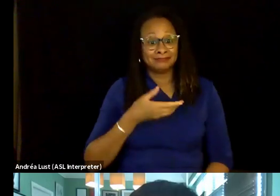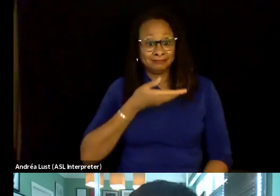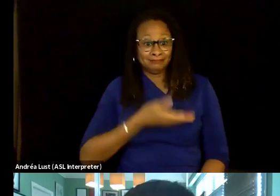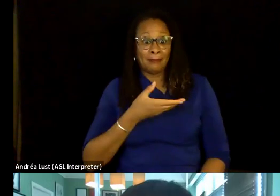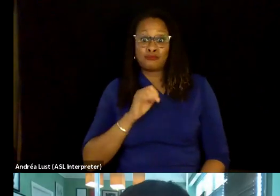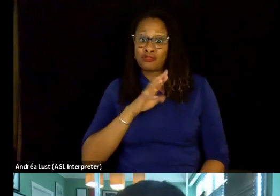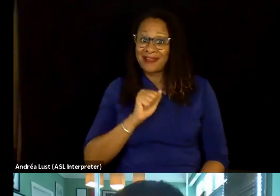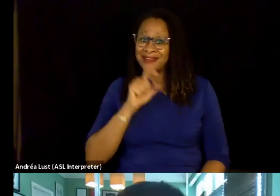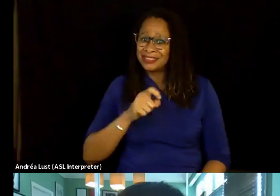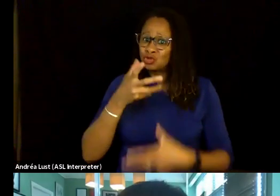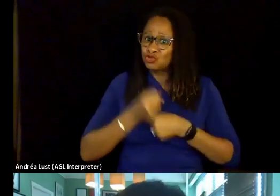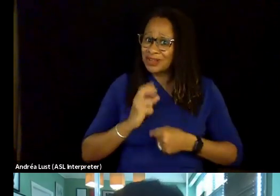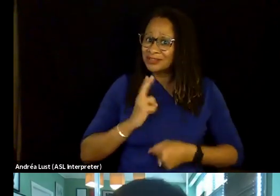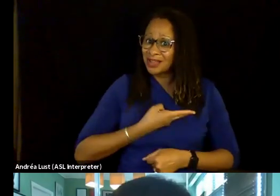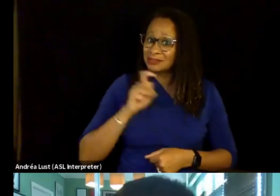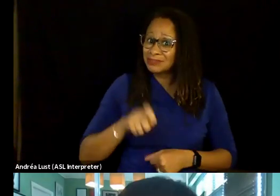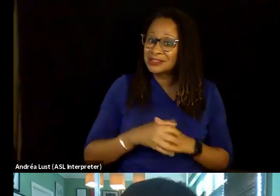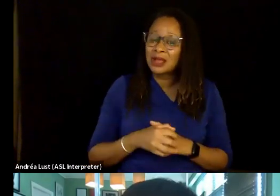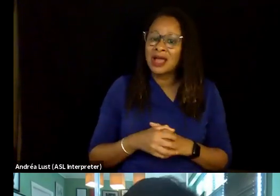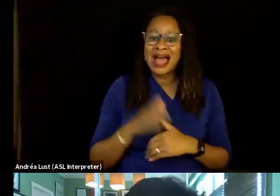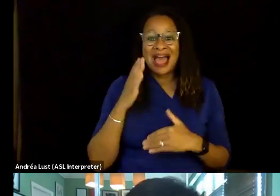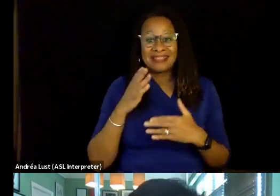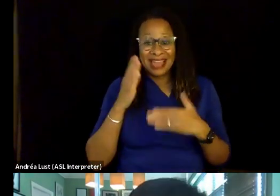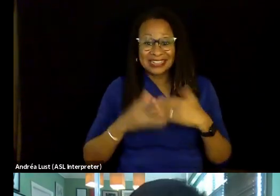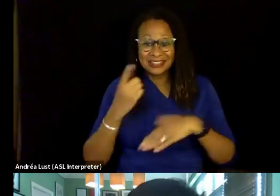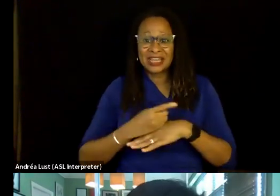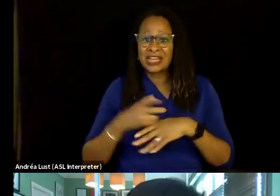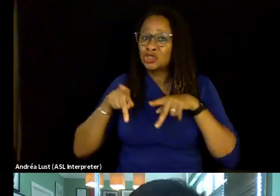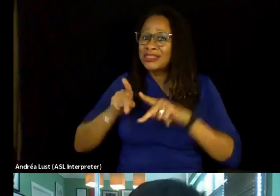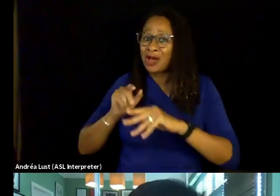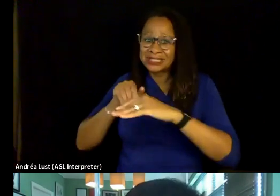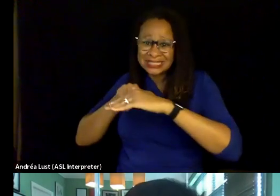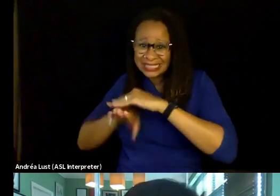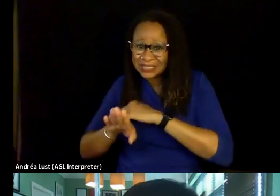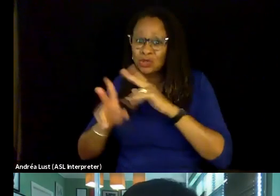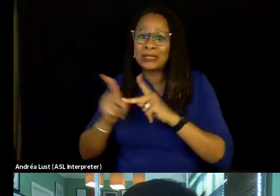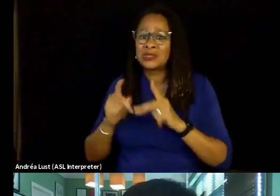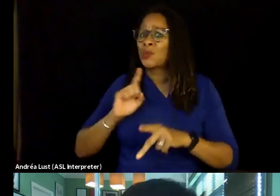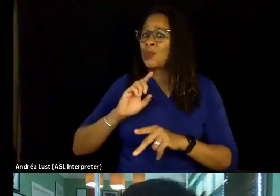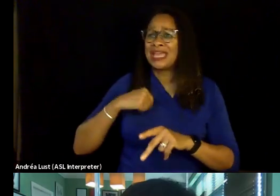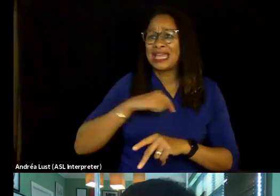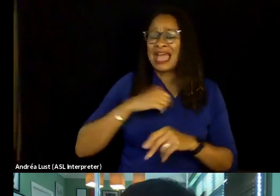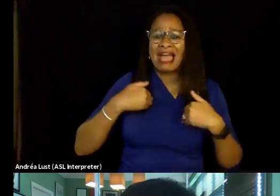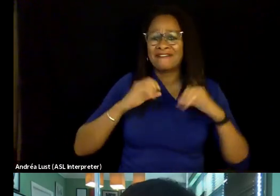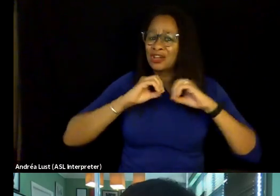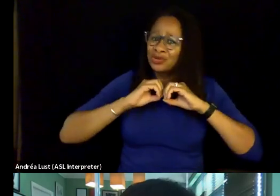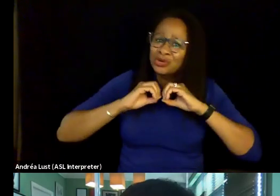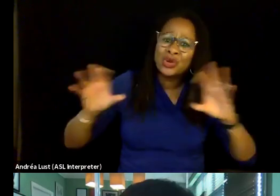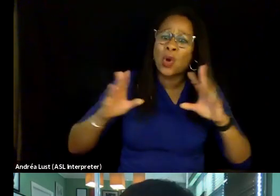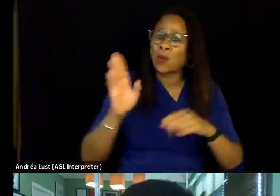because she allowed us, at the end of the day, she allowed us in places we had no business being, like in lawyer strategy